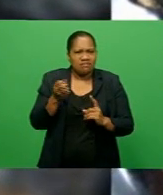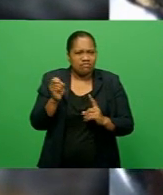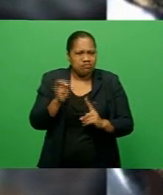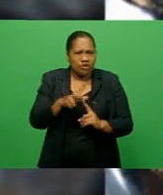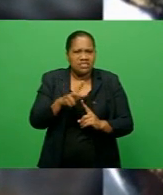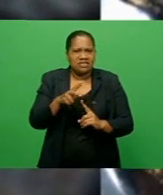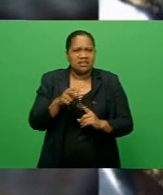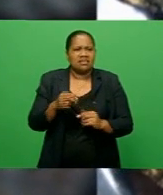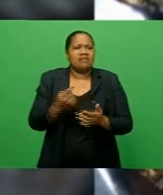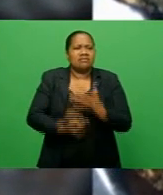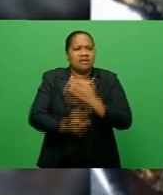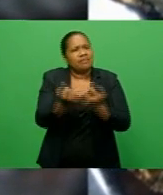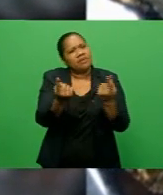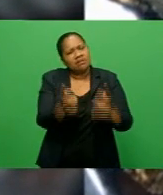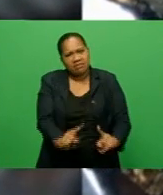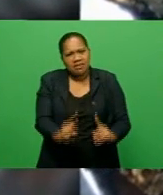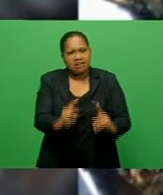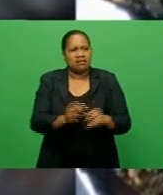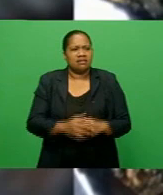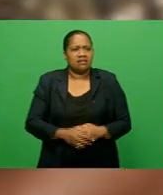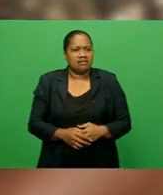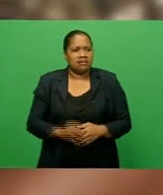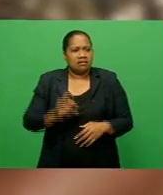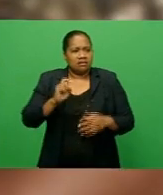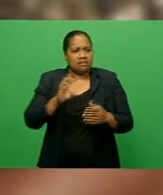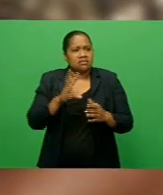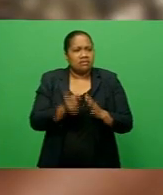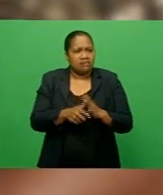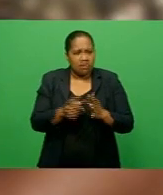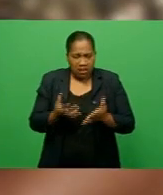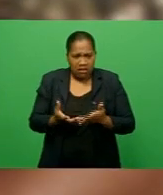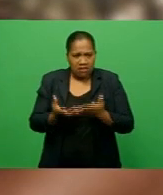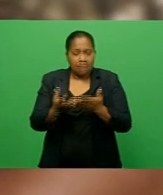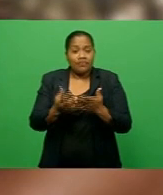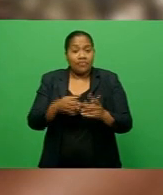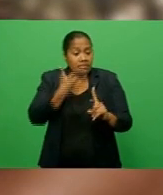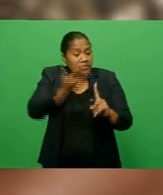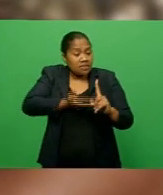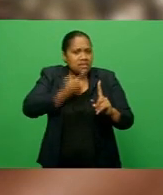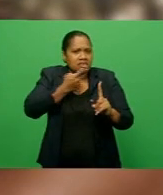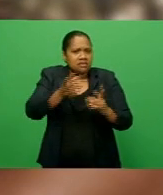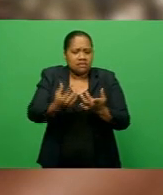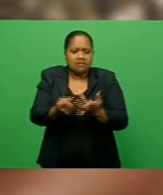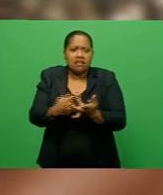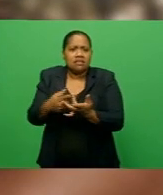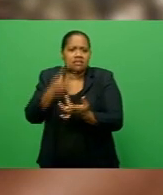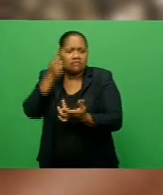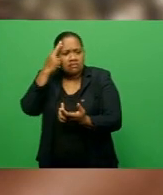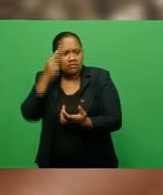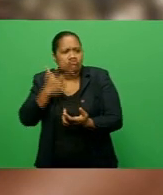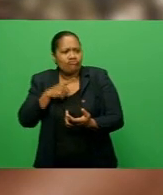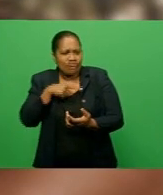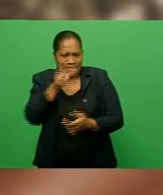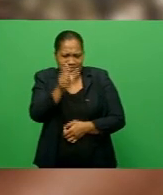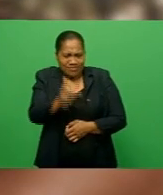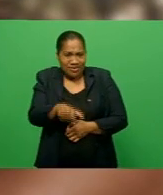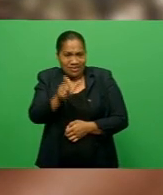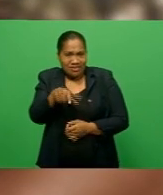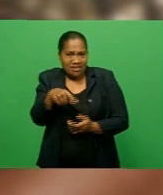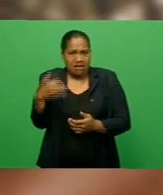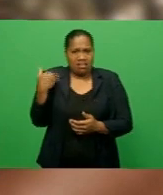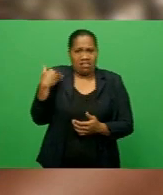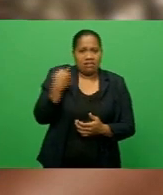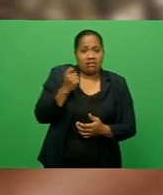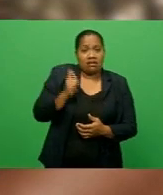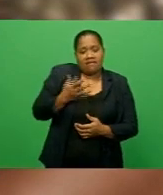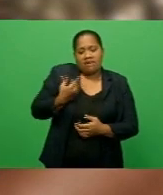stock uncooked for a longer period of time. Corella says another reason why individuals are affected is if there has been